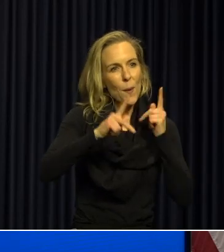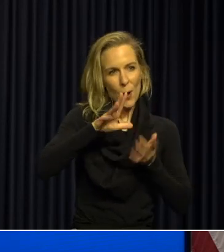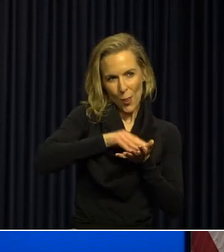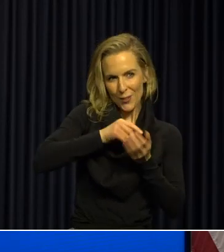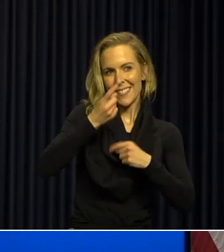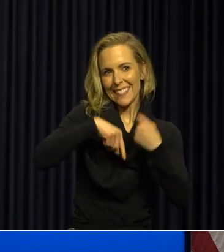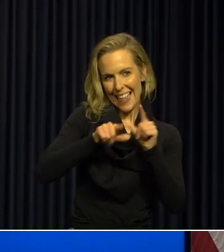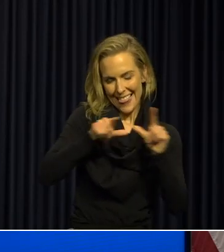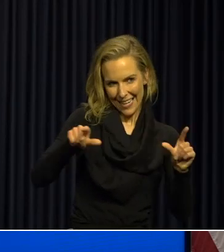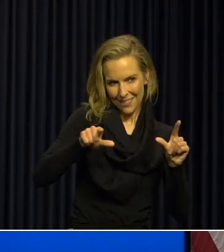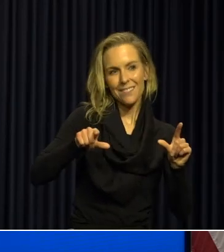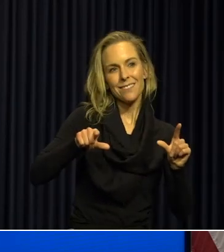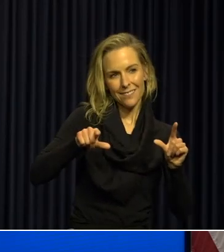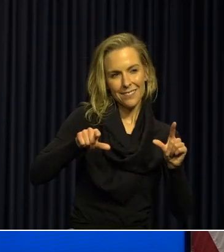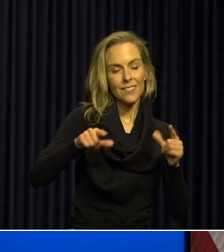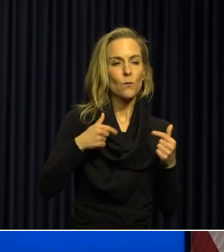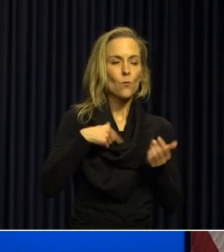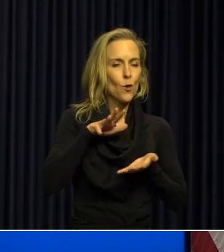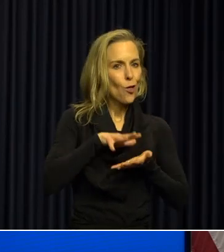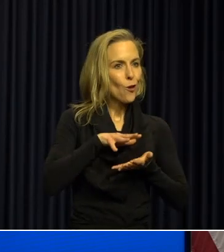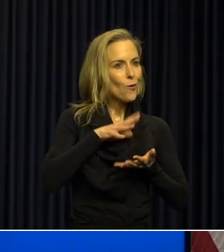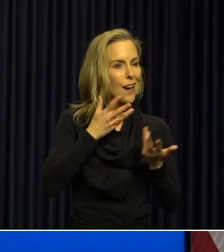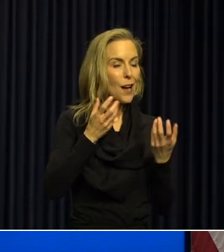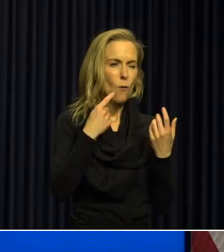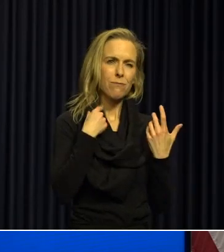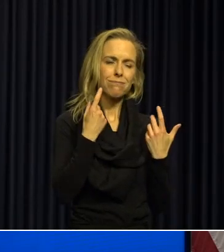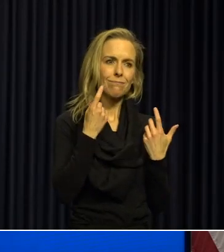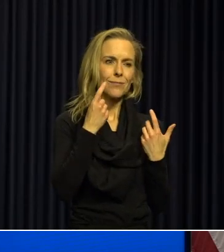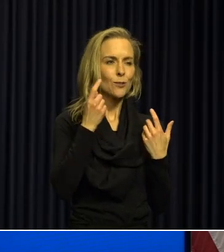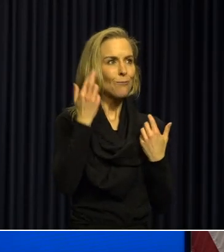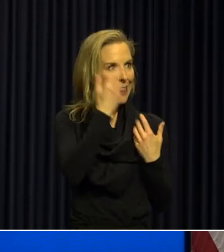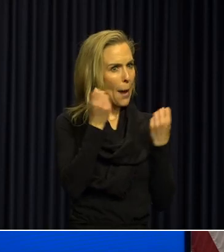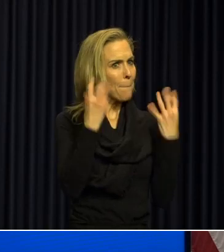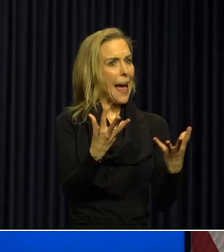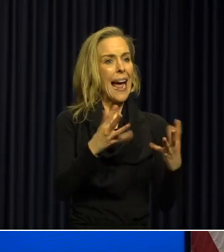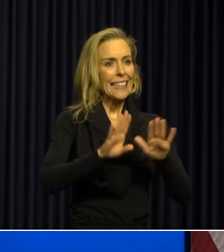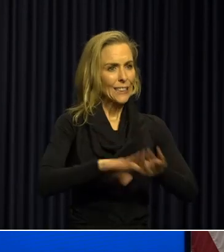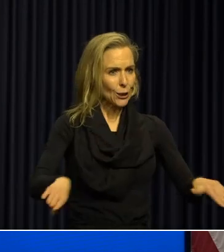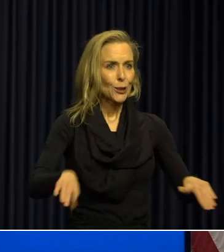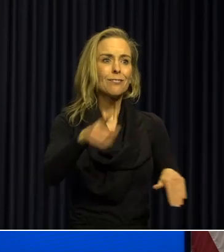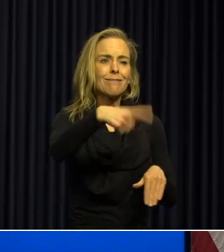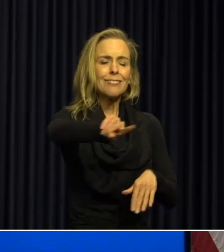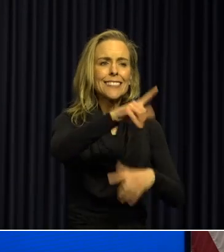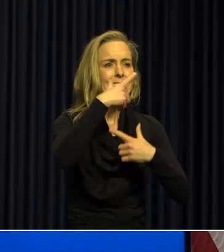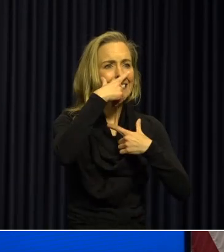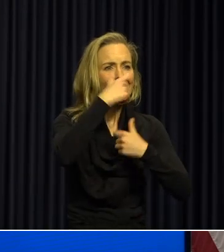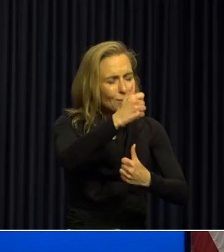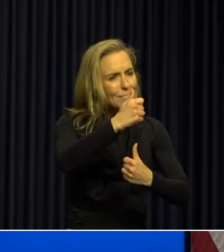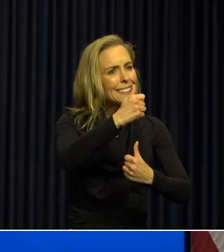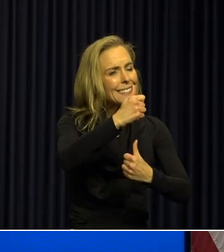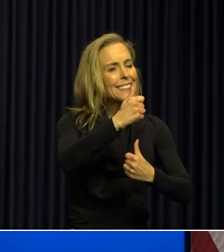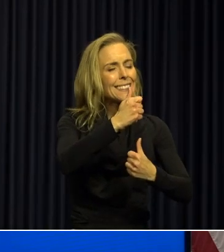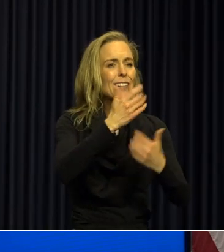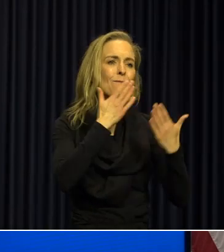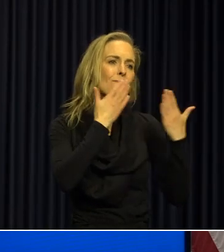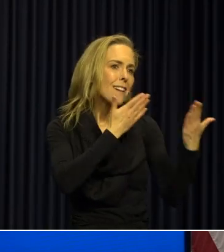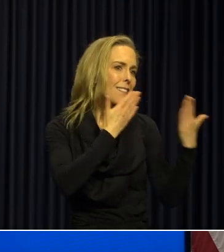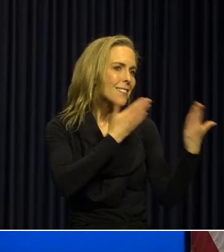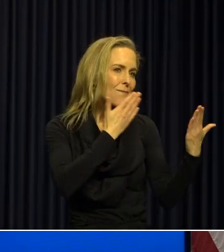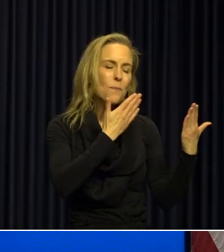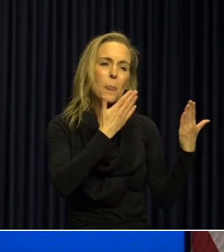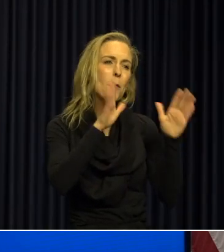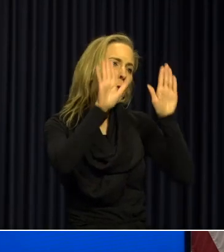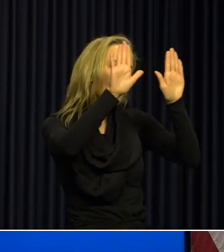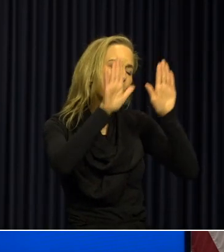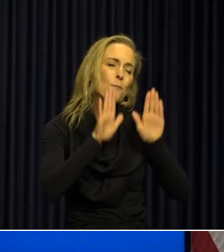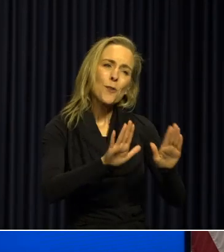language. And we've learned that there are a lot of kids out there that have become very interested thanks to all our